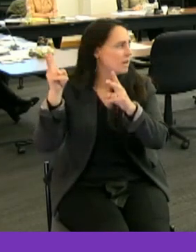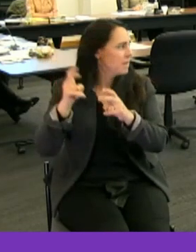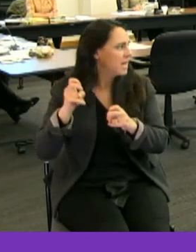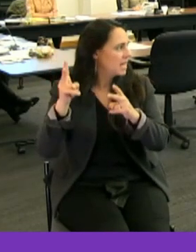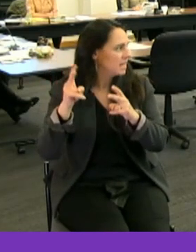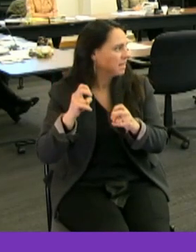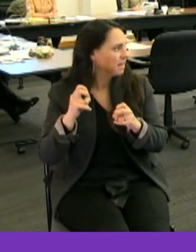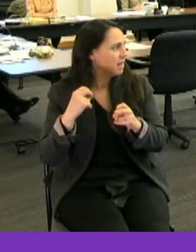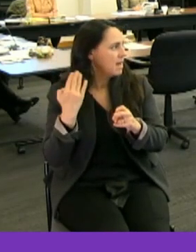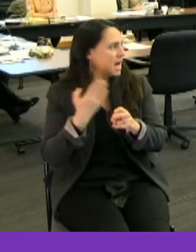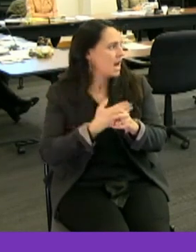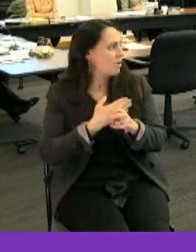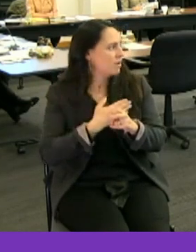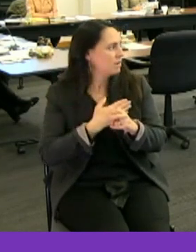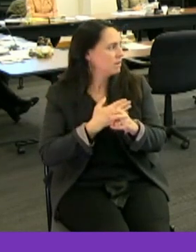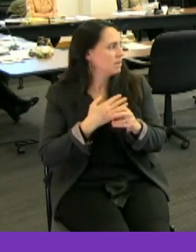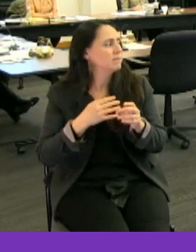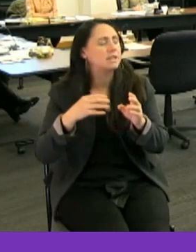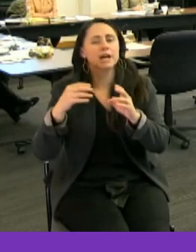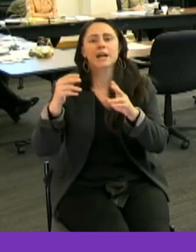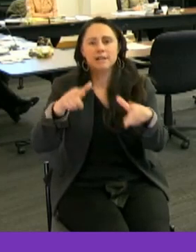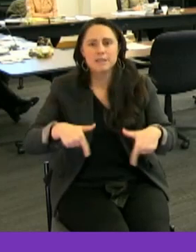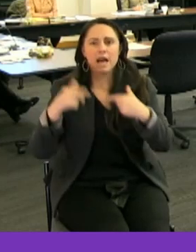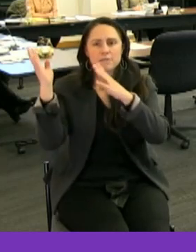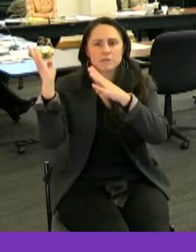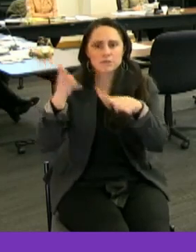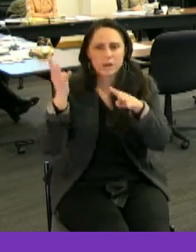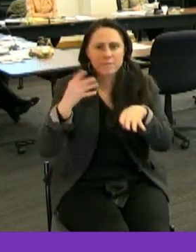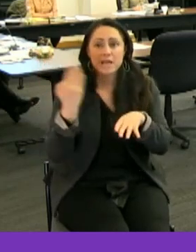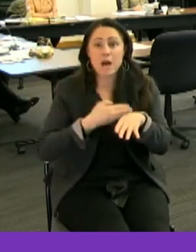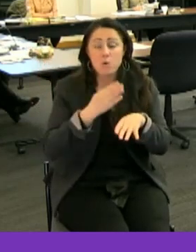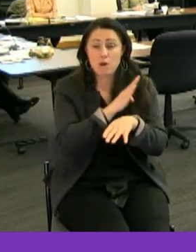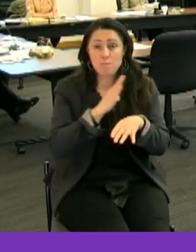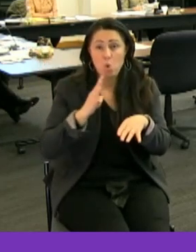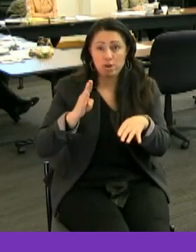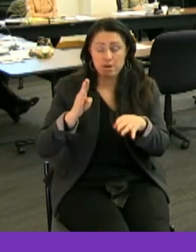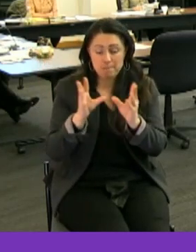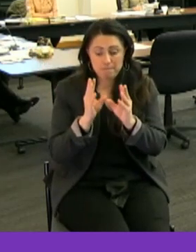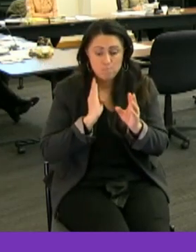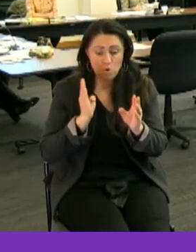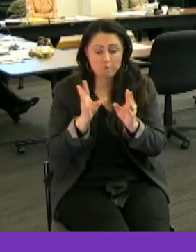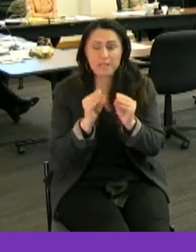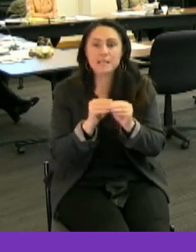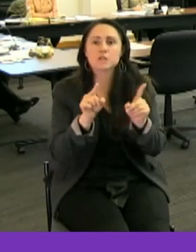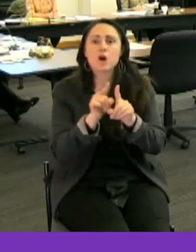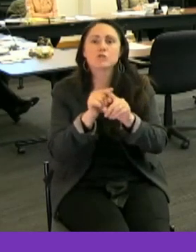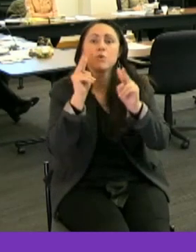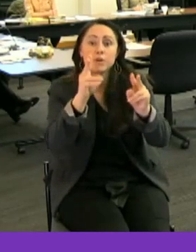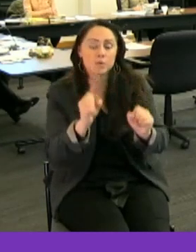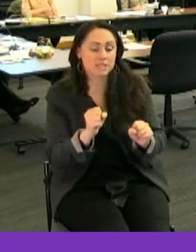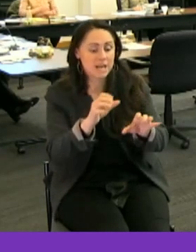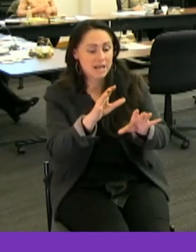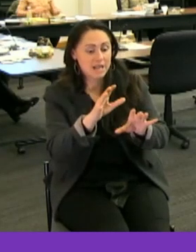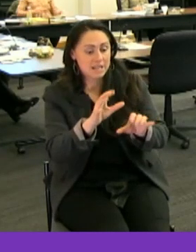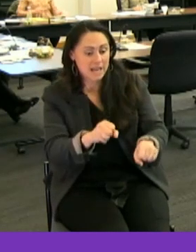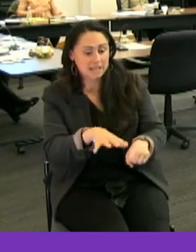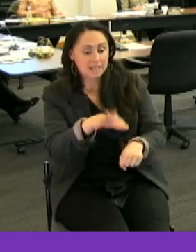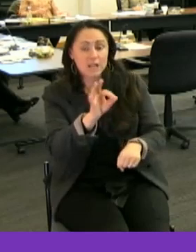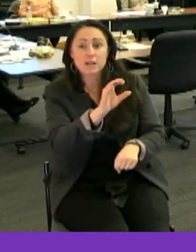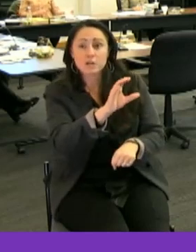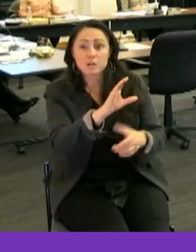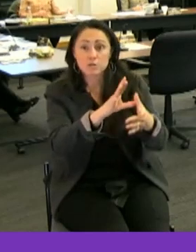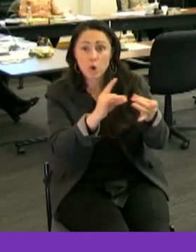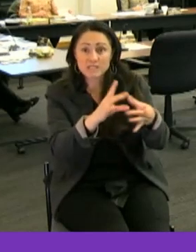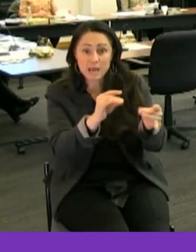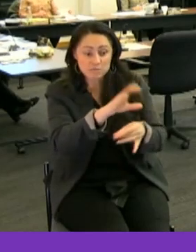Microsoft Teams live event. Viewers can select closed captioning in 7 different languages, again, via that